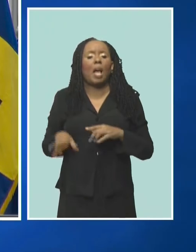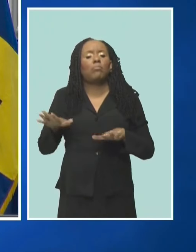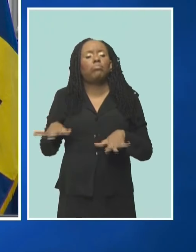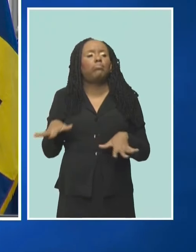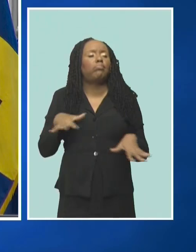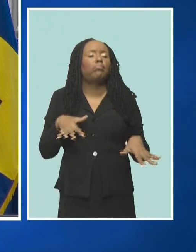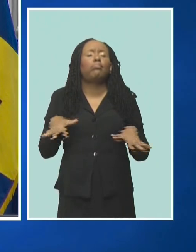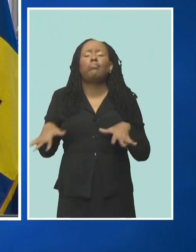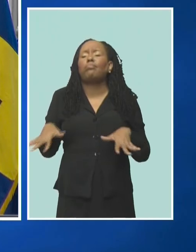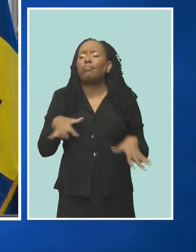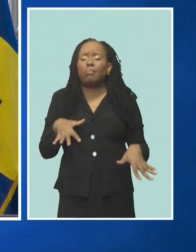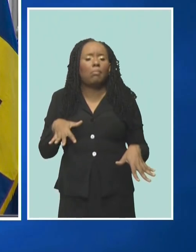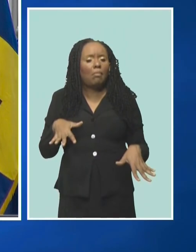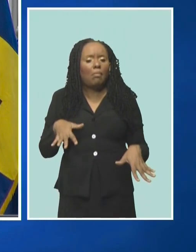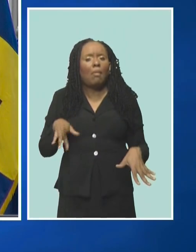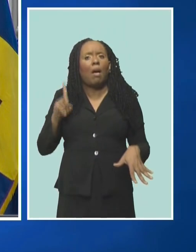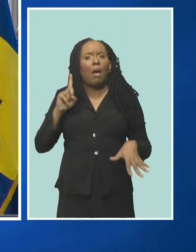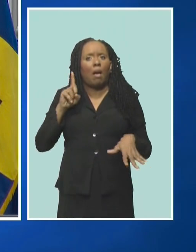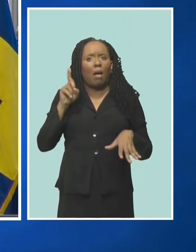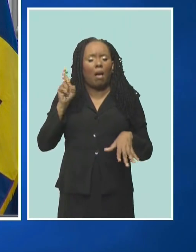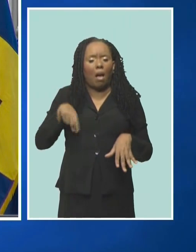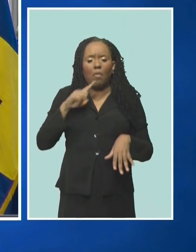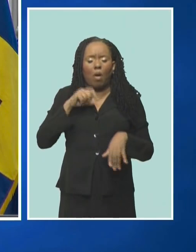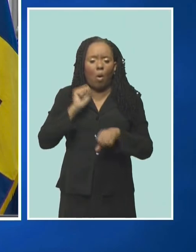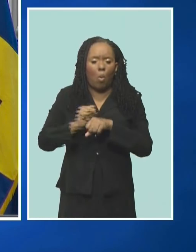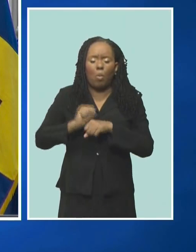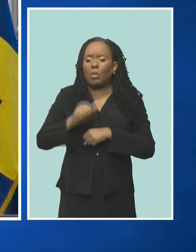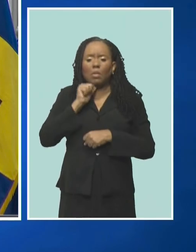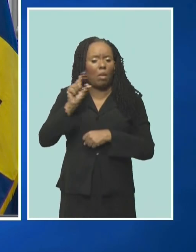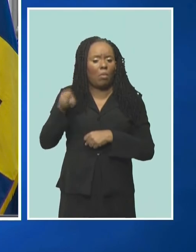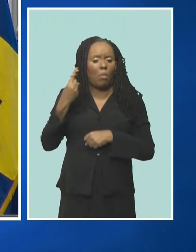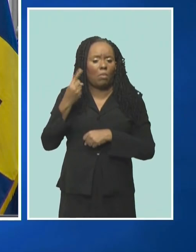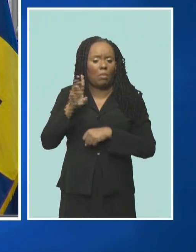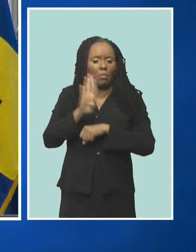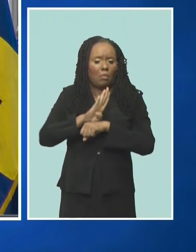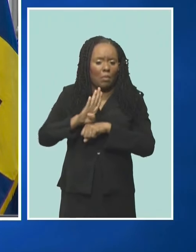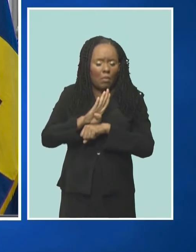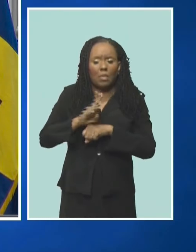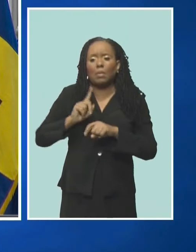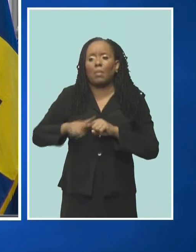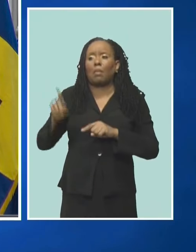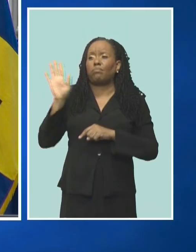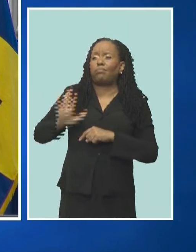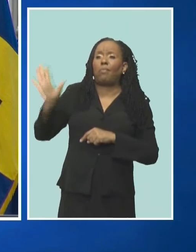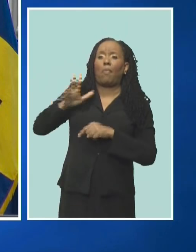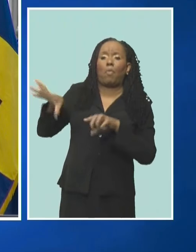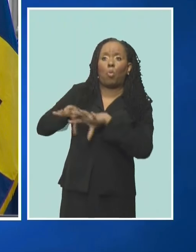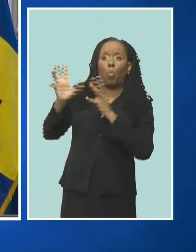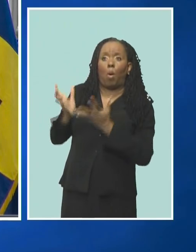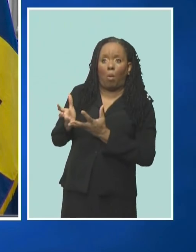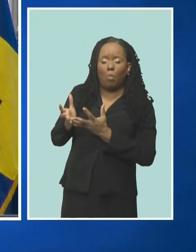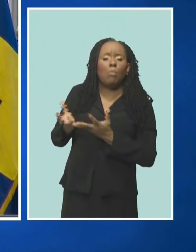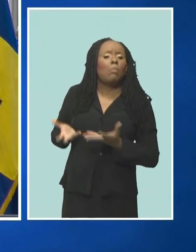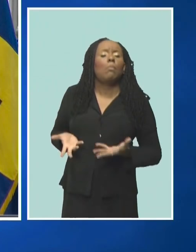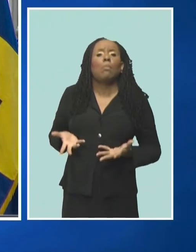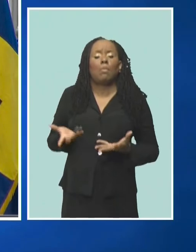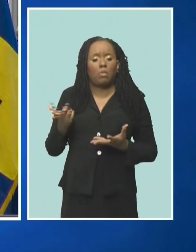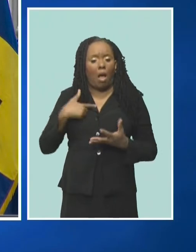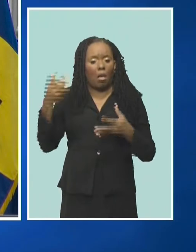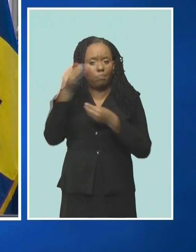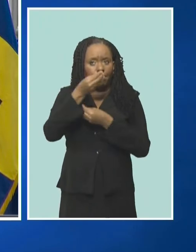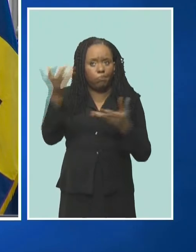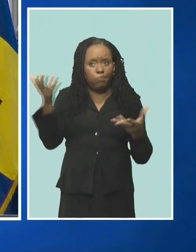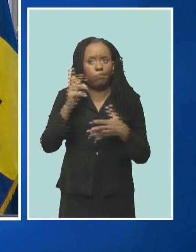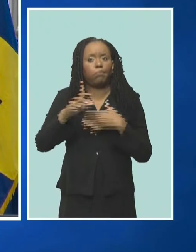stop, and I mean this at the global level, and of course at the local level, and using now these figures that I've outlined so